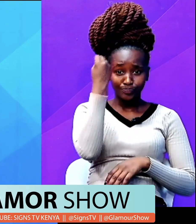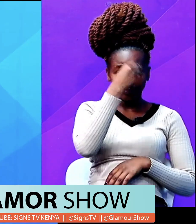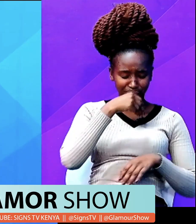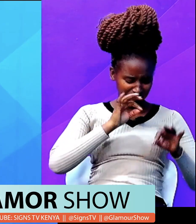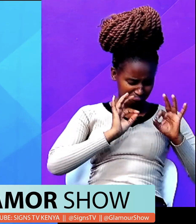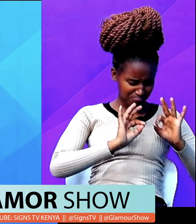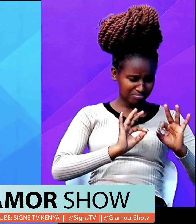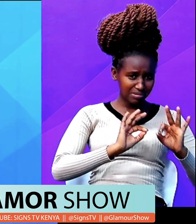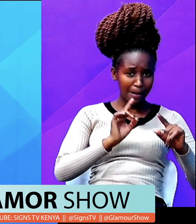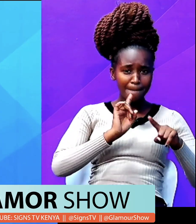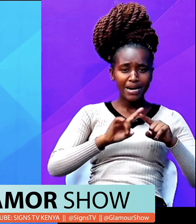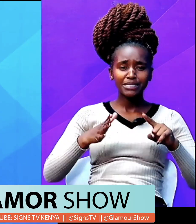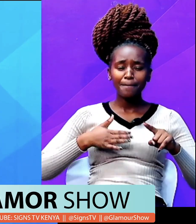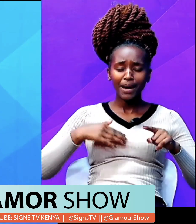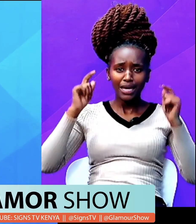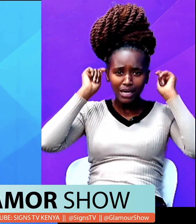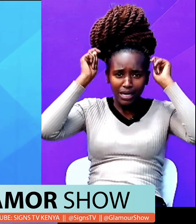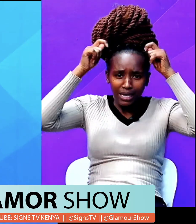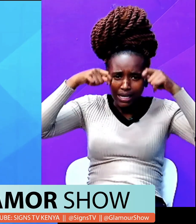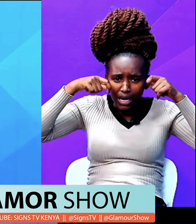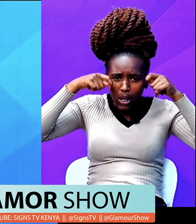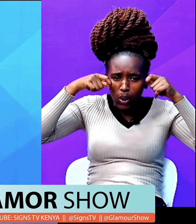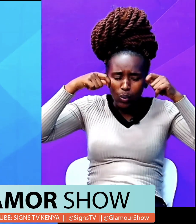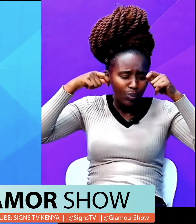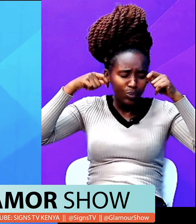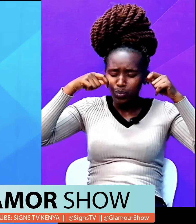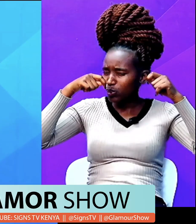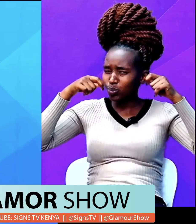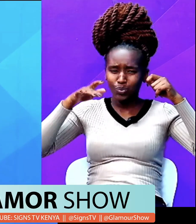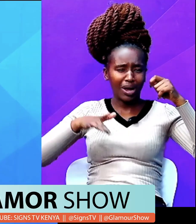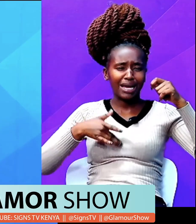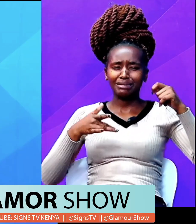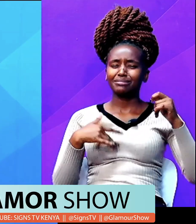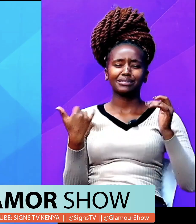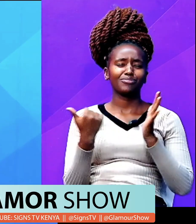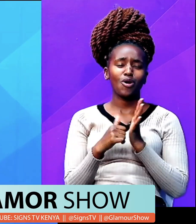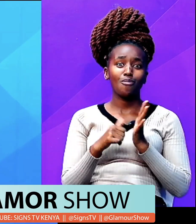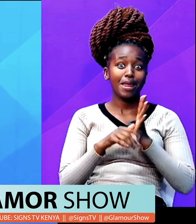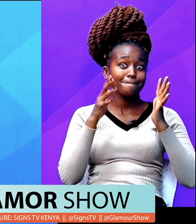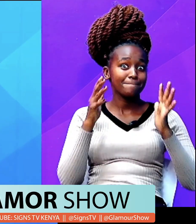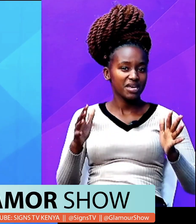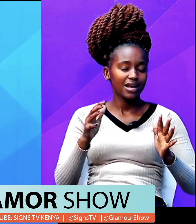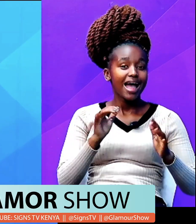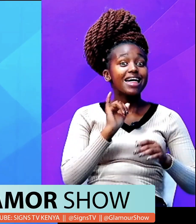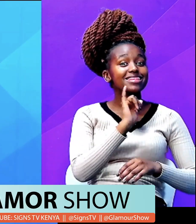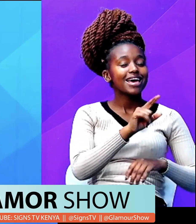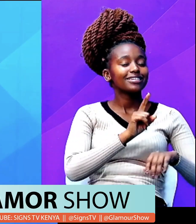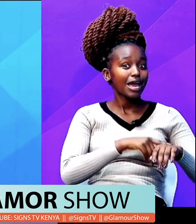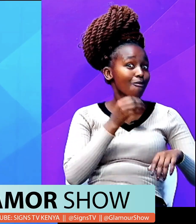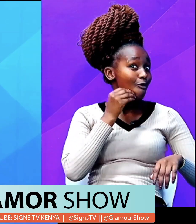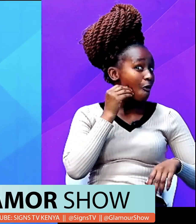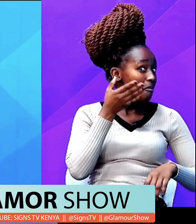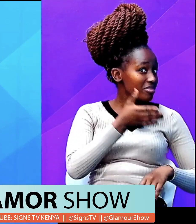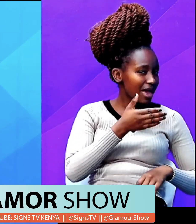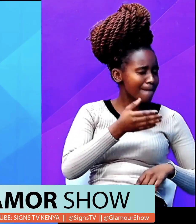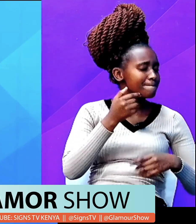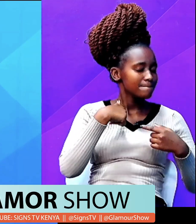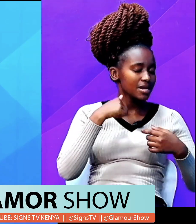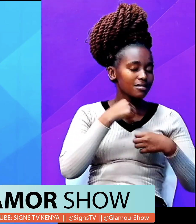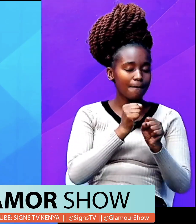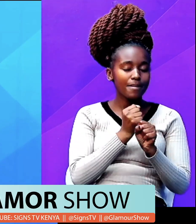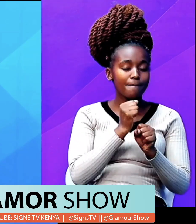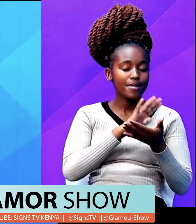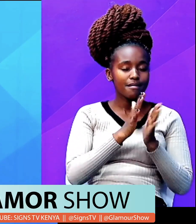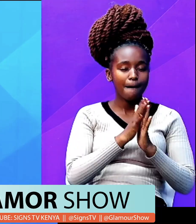to look. I think during that time, during my postpartum break, that's when I was able to like perfect on it really good.